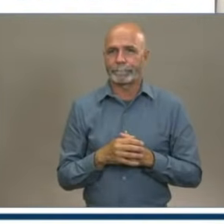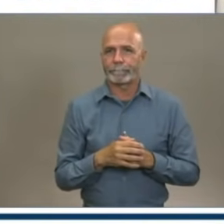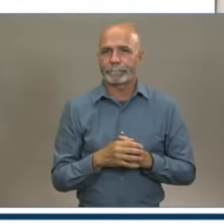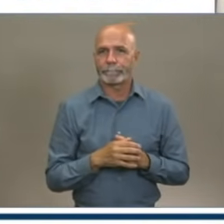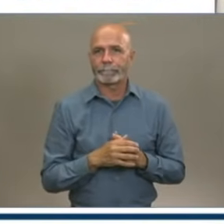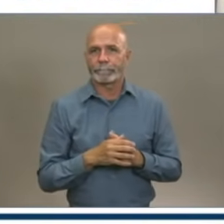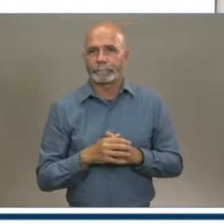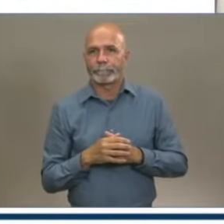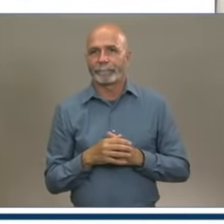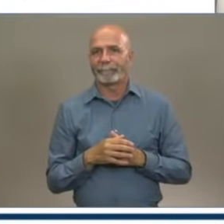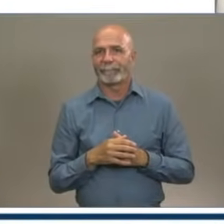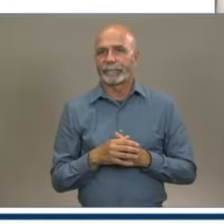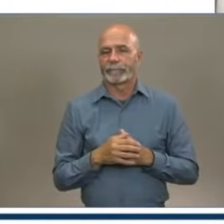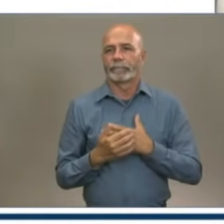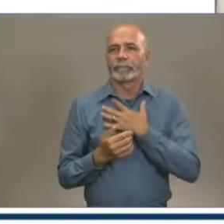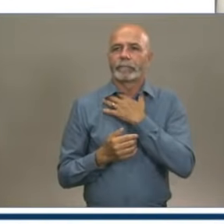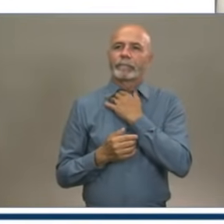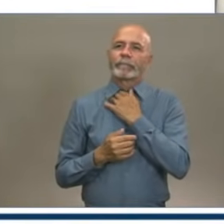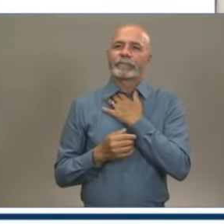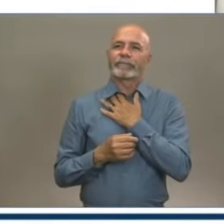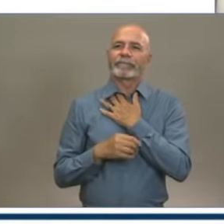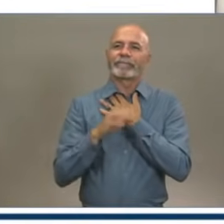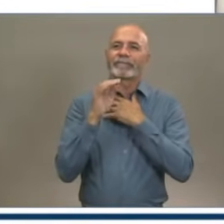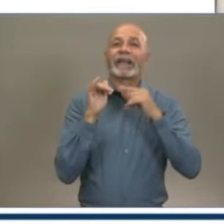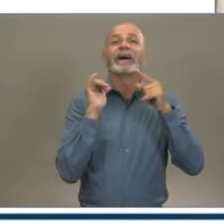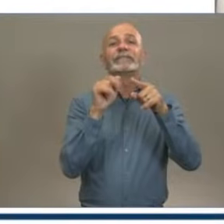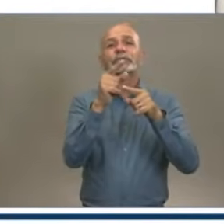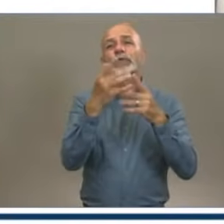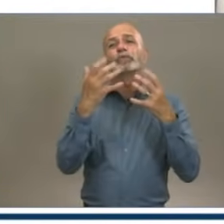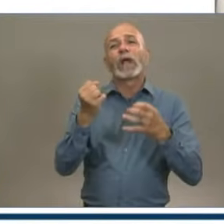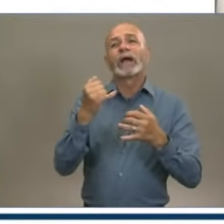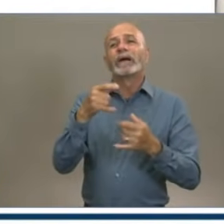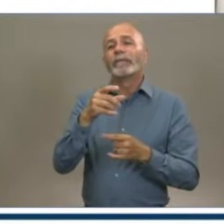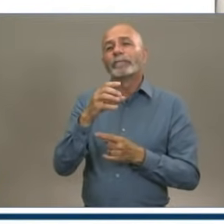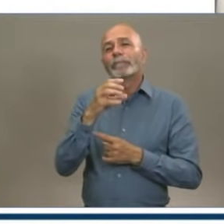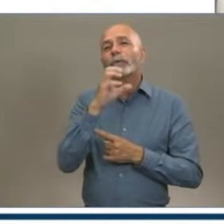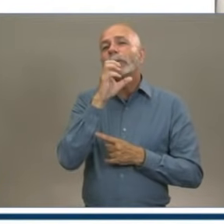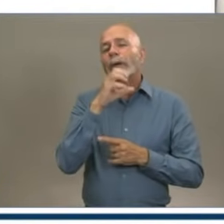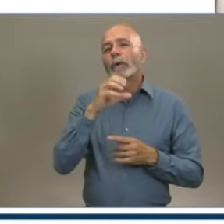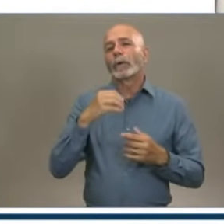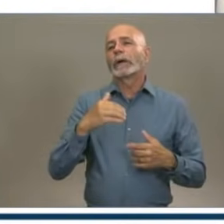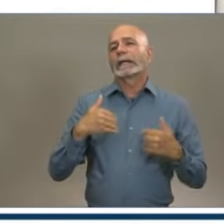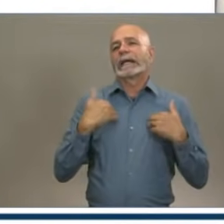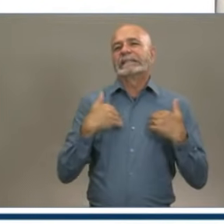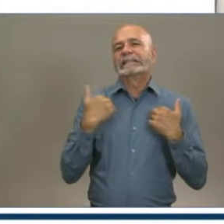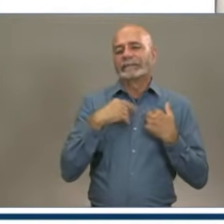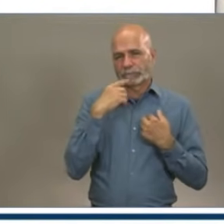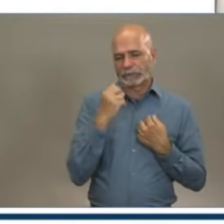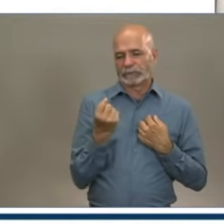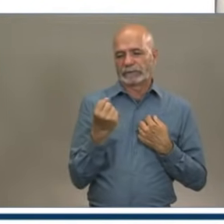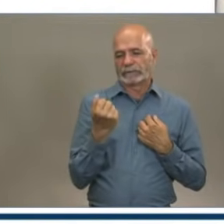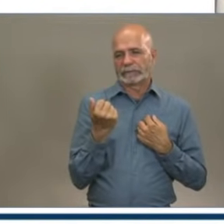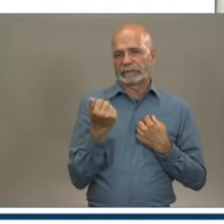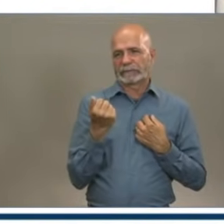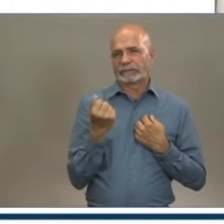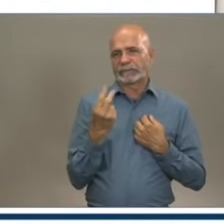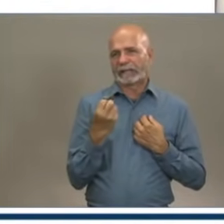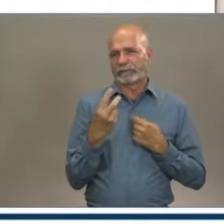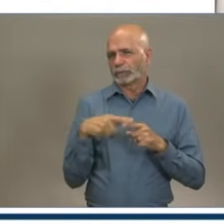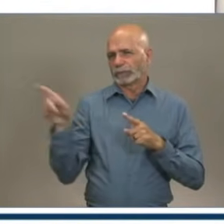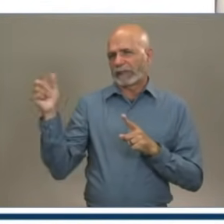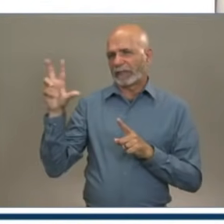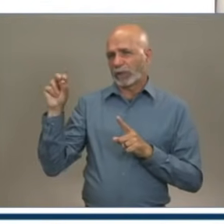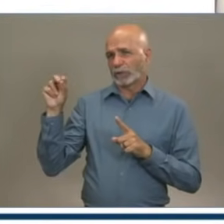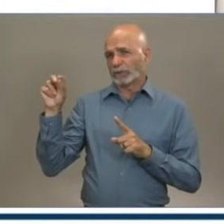demographics that you were trying to hit was that 17 to 30-year-old. What kind of dent are we